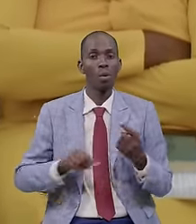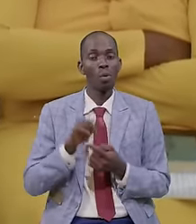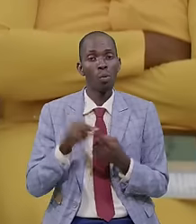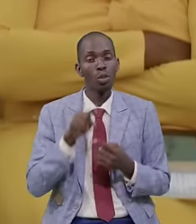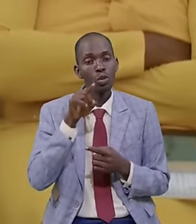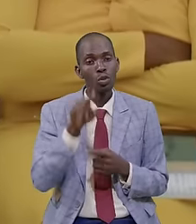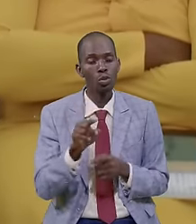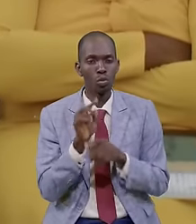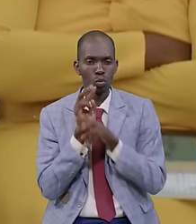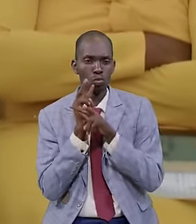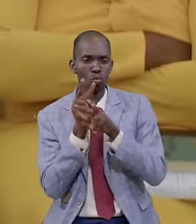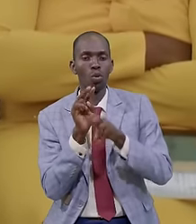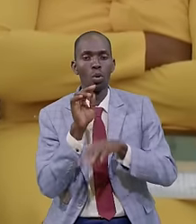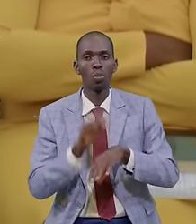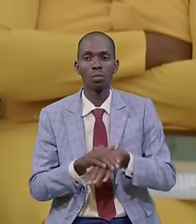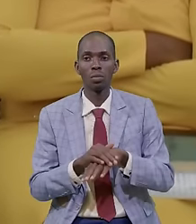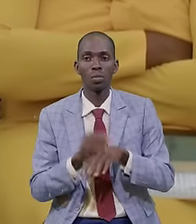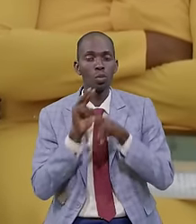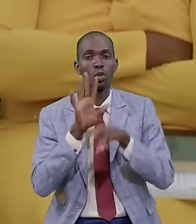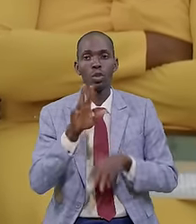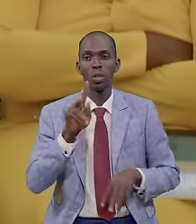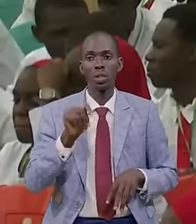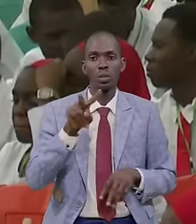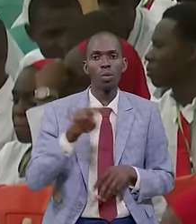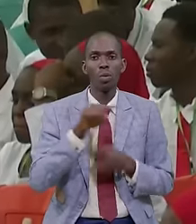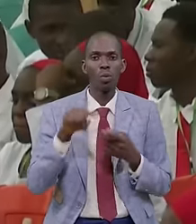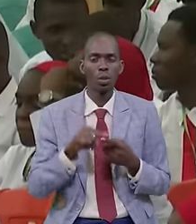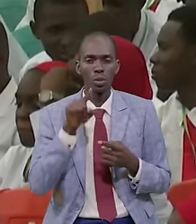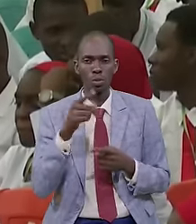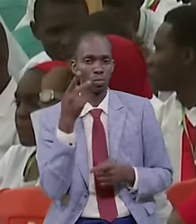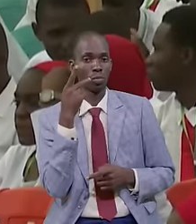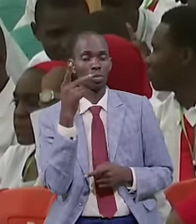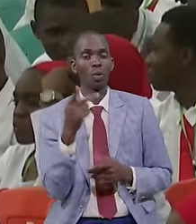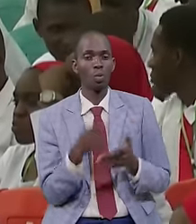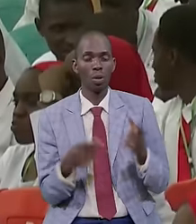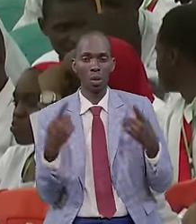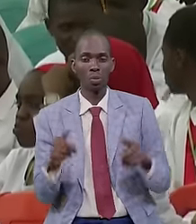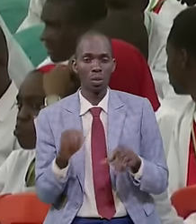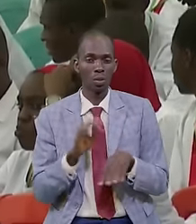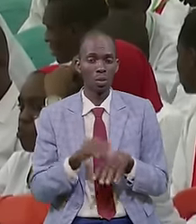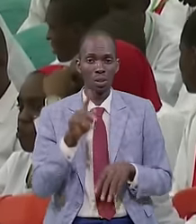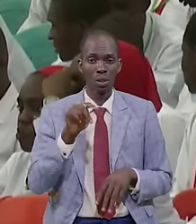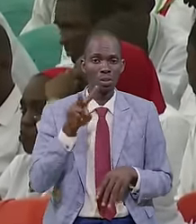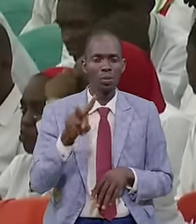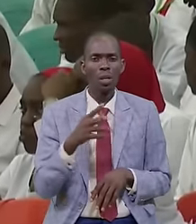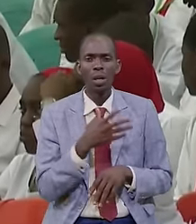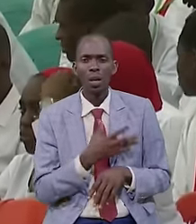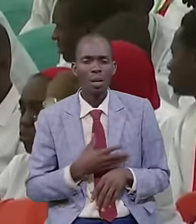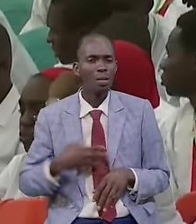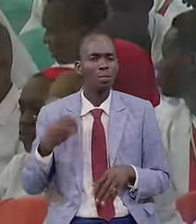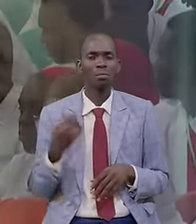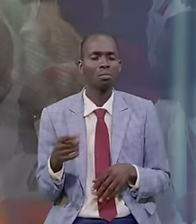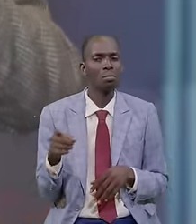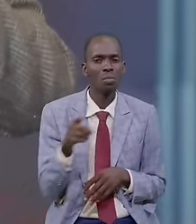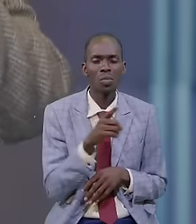the television, when you hear over the radio, and their communication is, maybe they're in a debate,